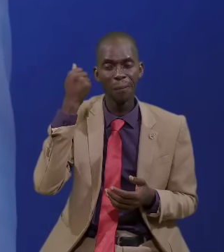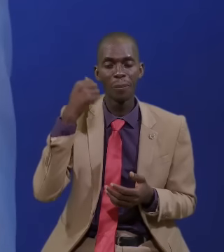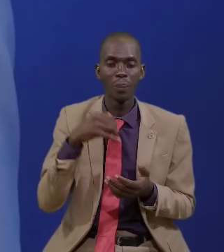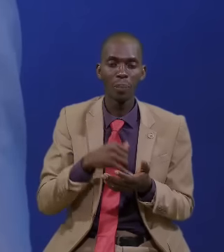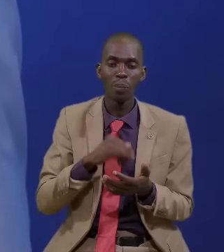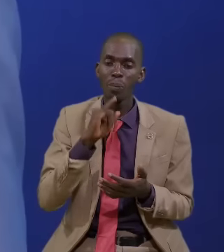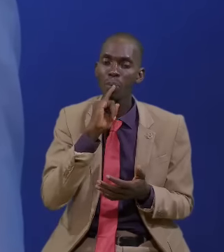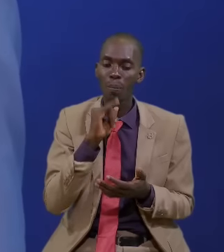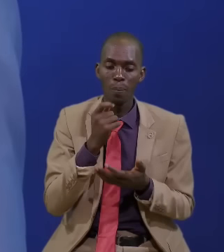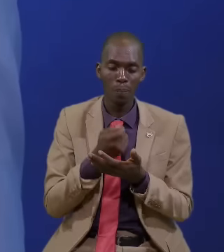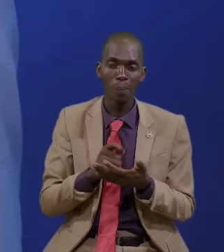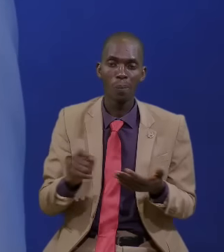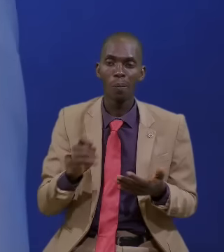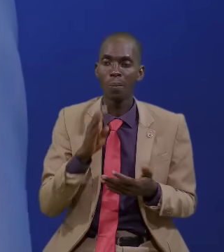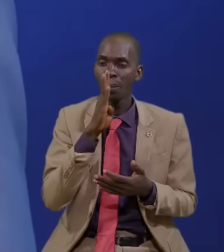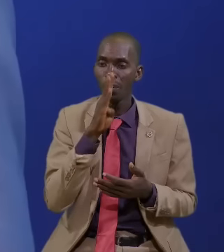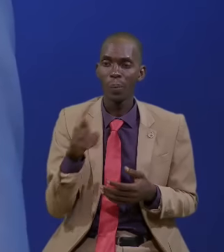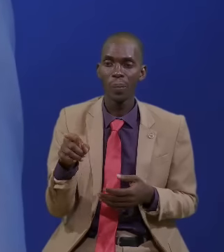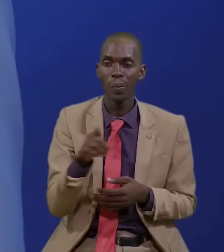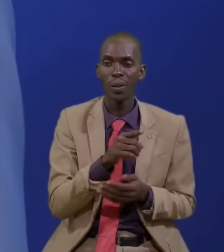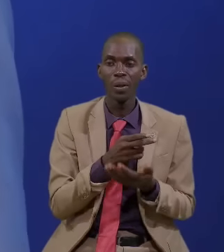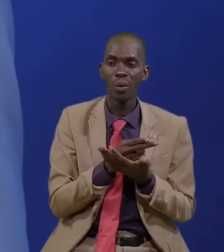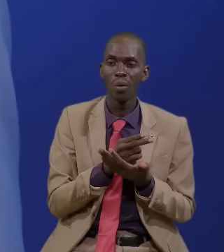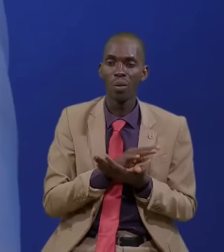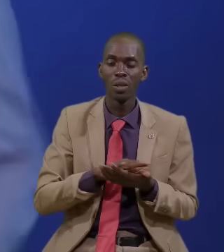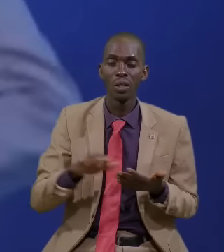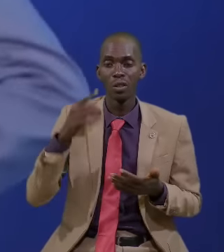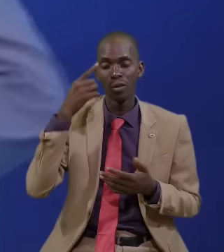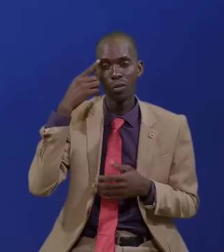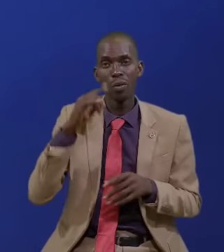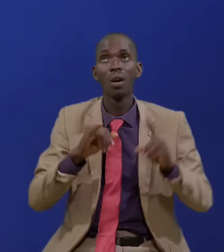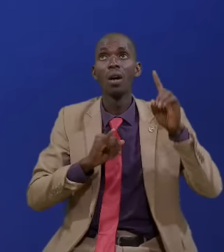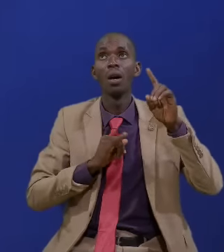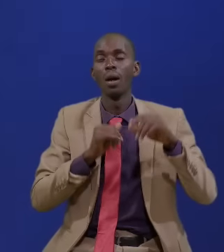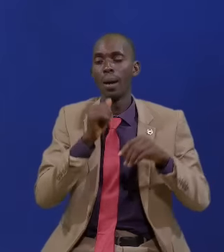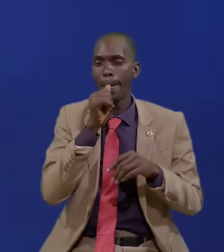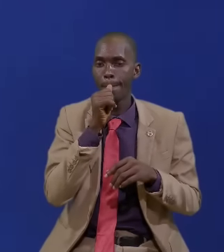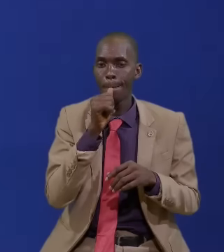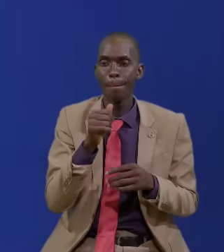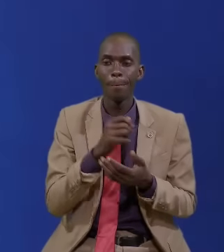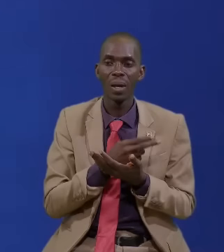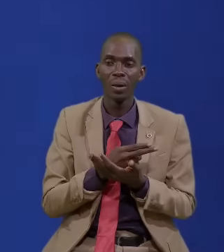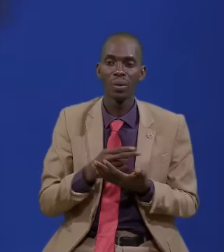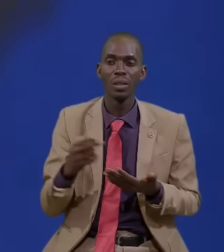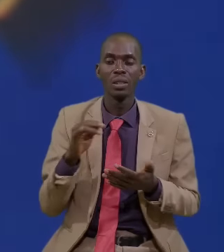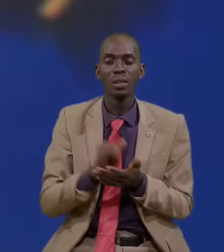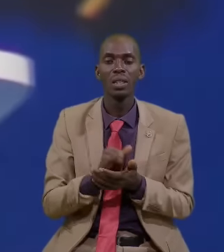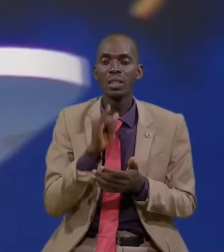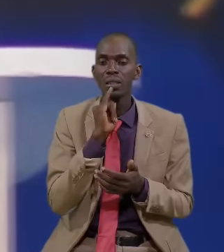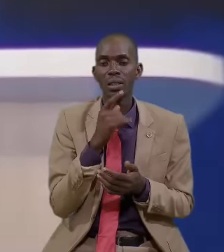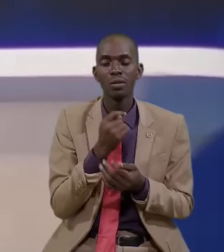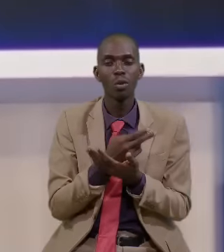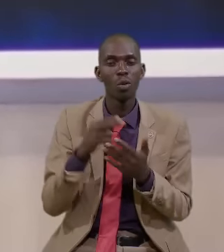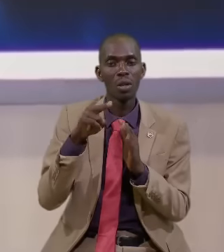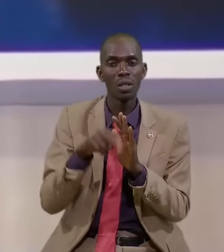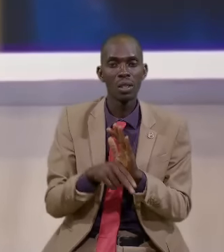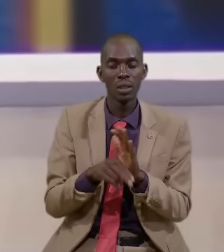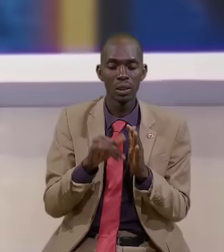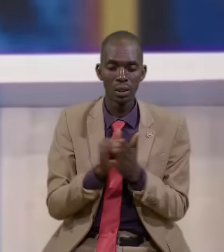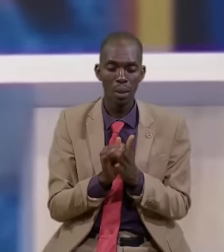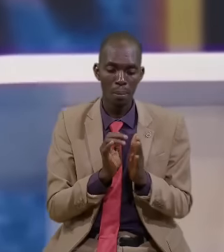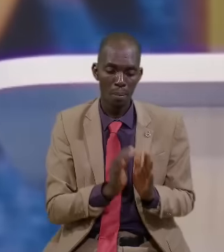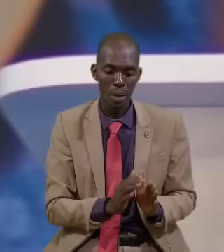written, be ye holy, for I am holy. That's the holiness that prepares